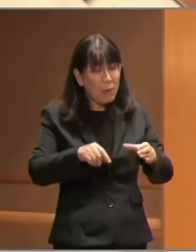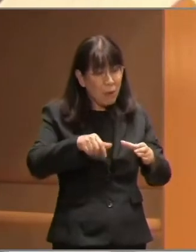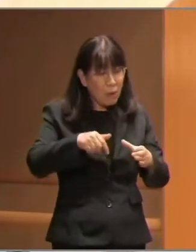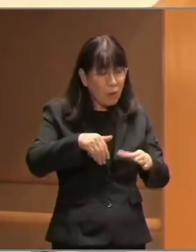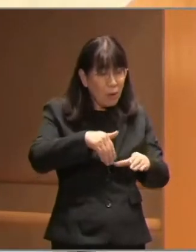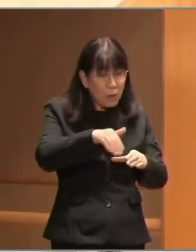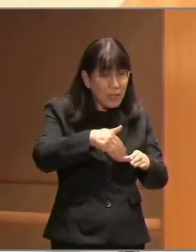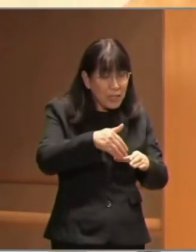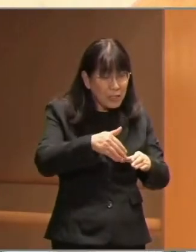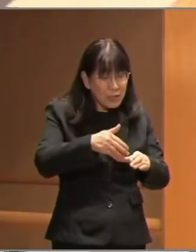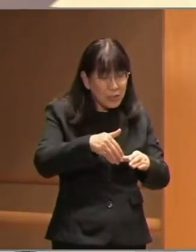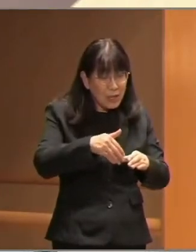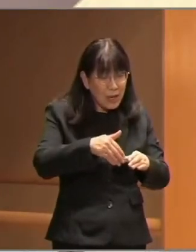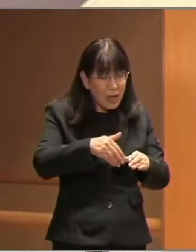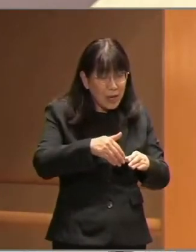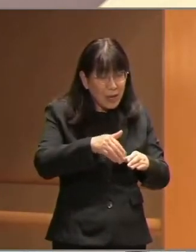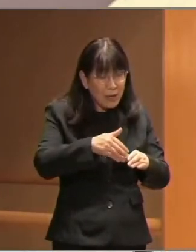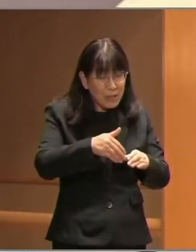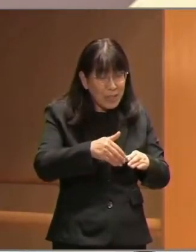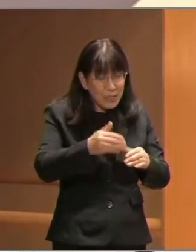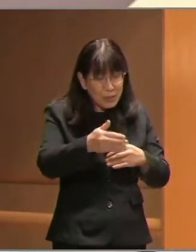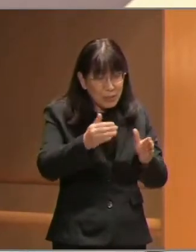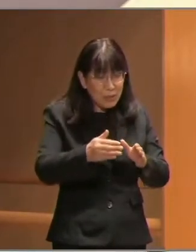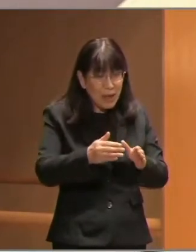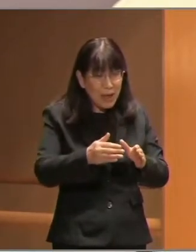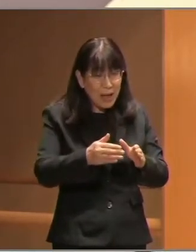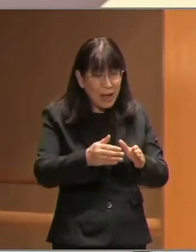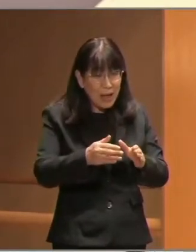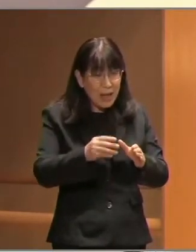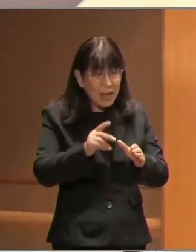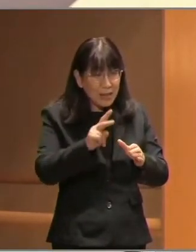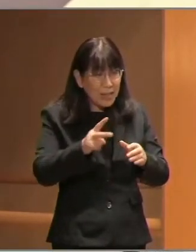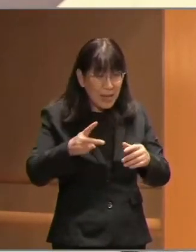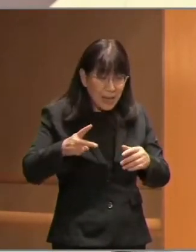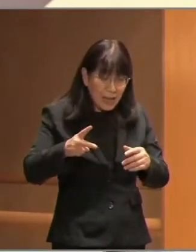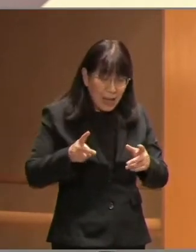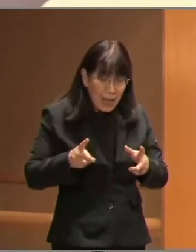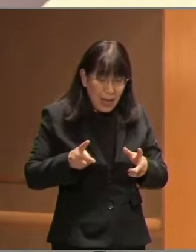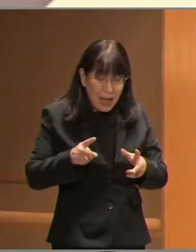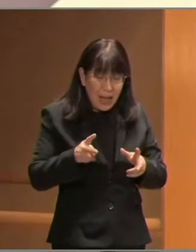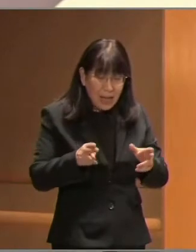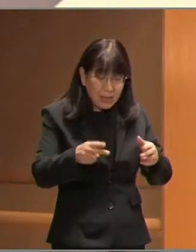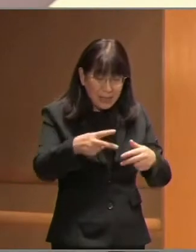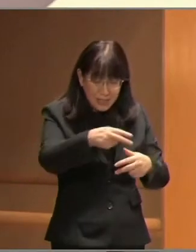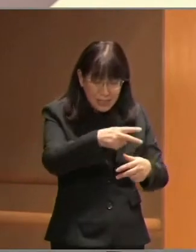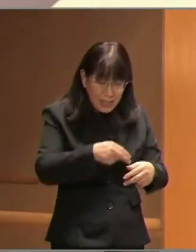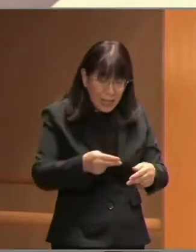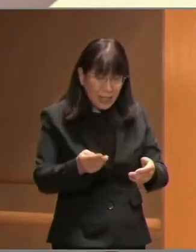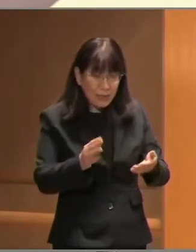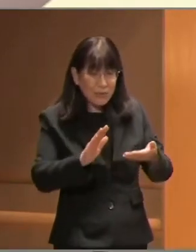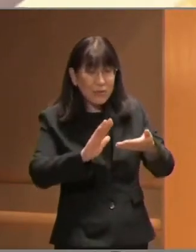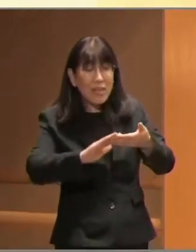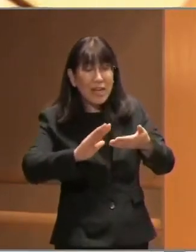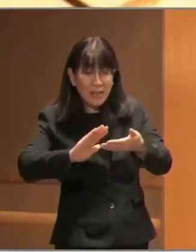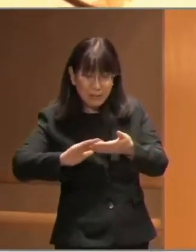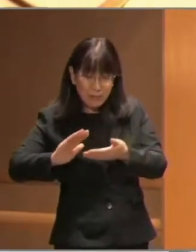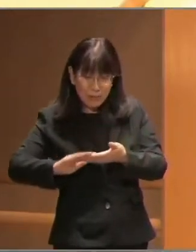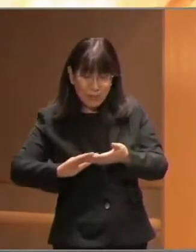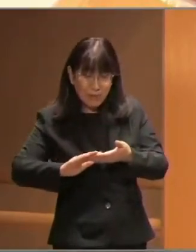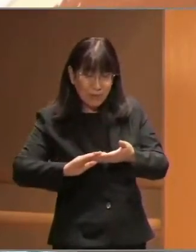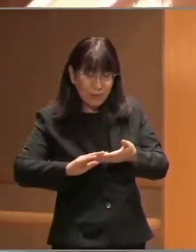paper, just one sheet of paper. But a traditional one, even used for the tea ceremony,